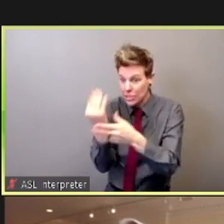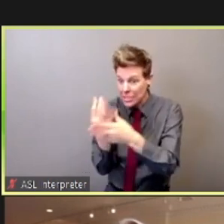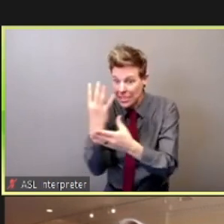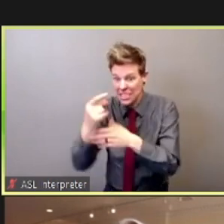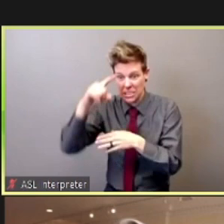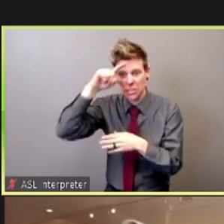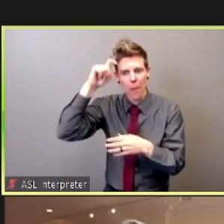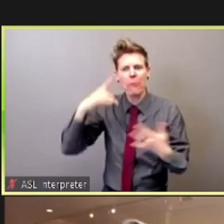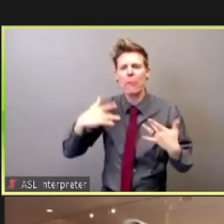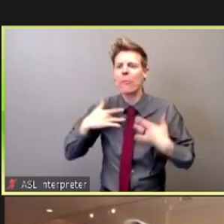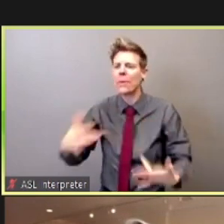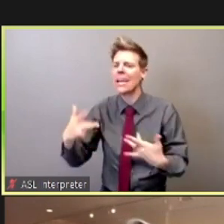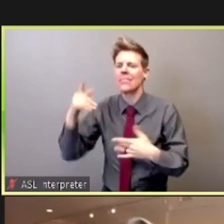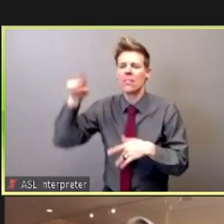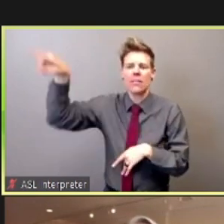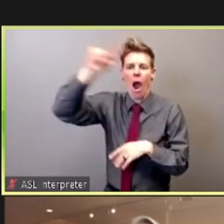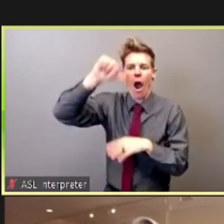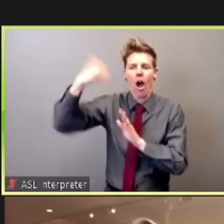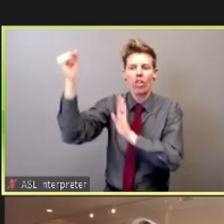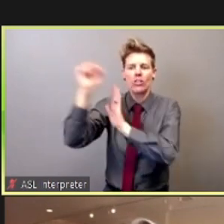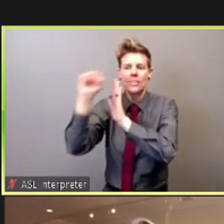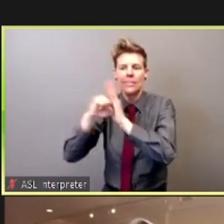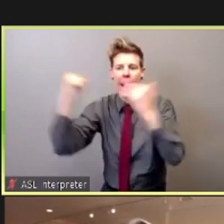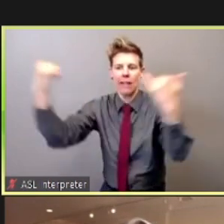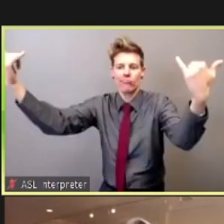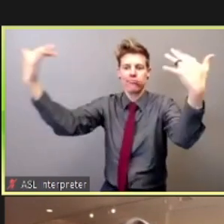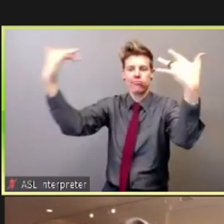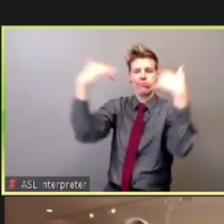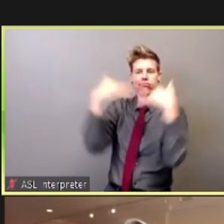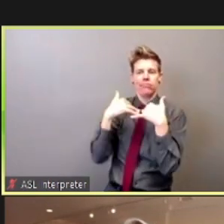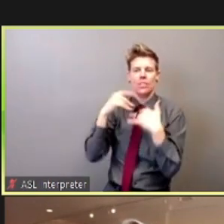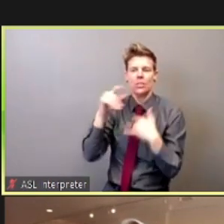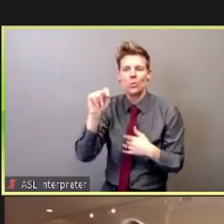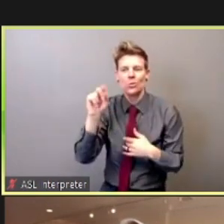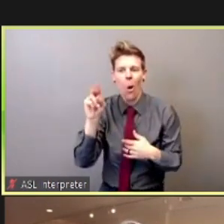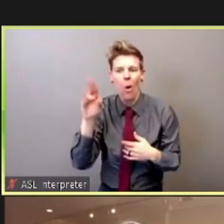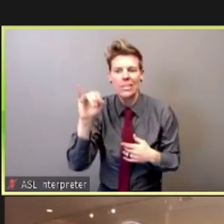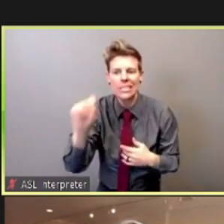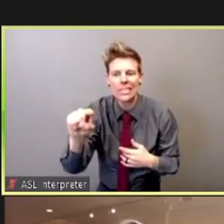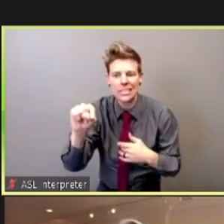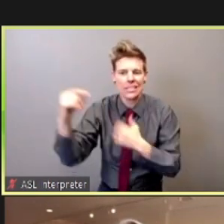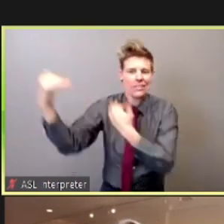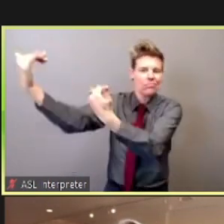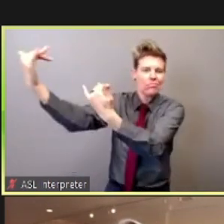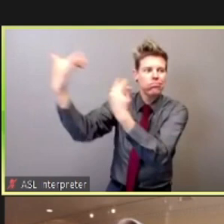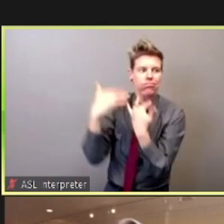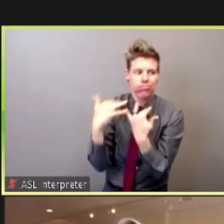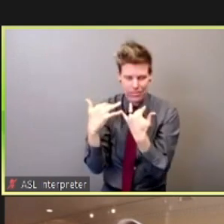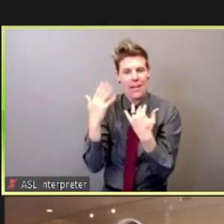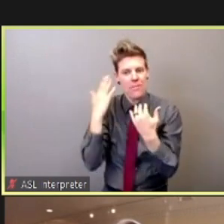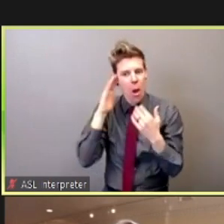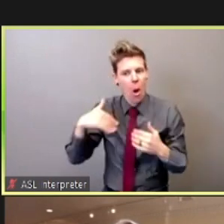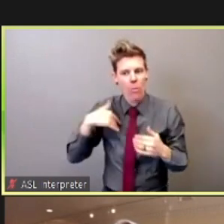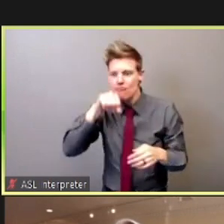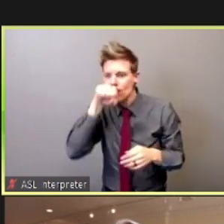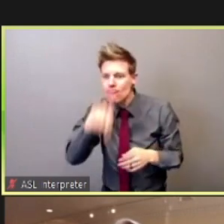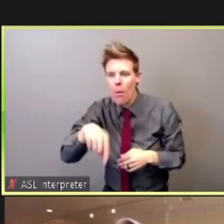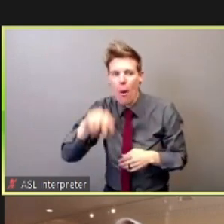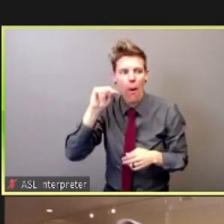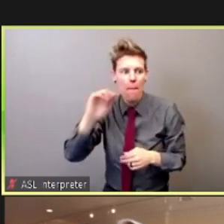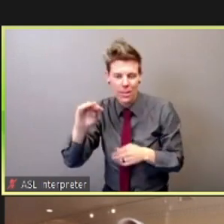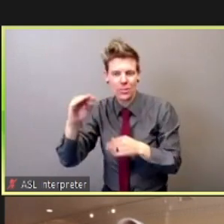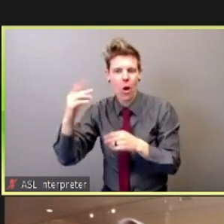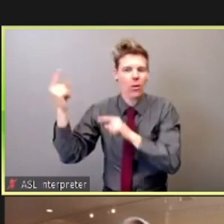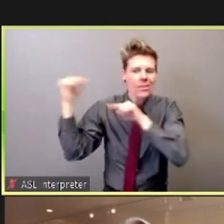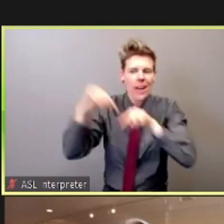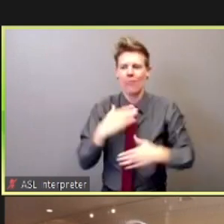about ways to make sure that we are ready to engage in those activities as well, and looking for bringing even more